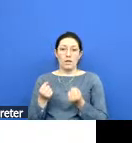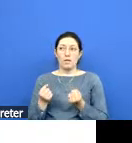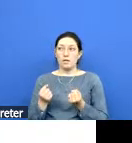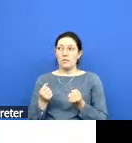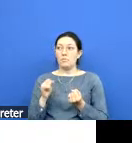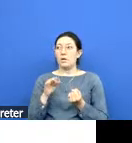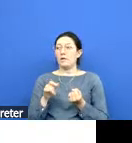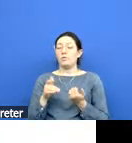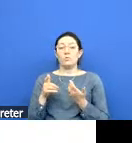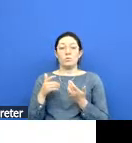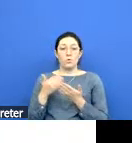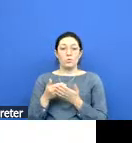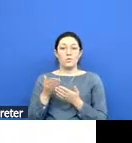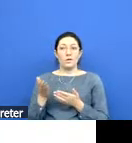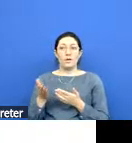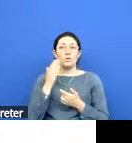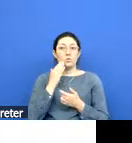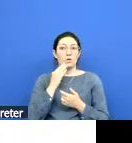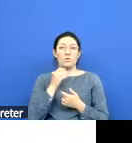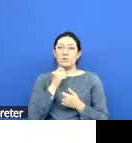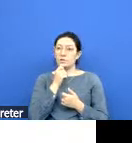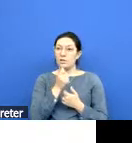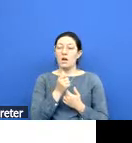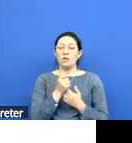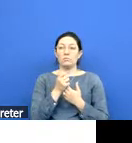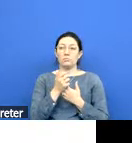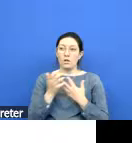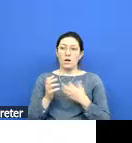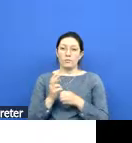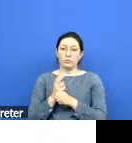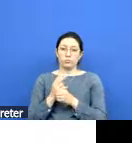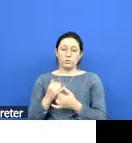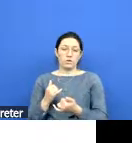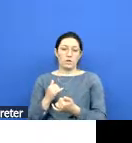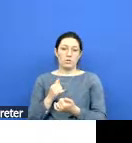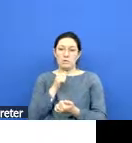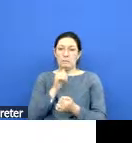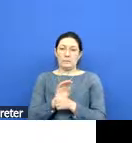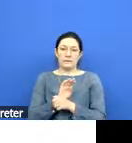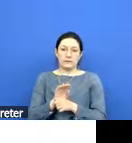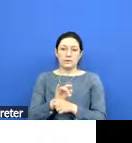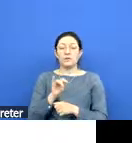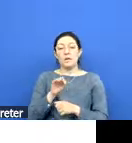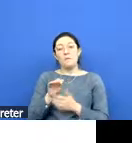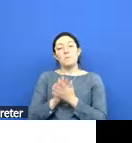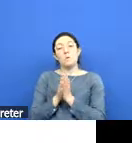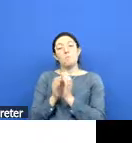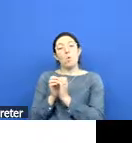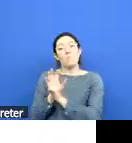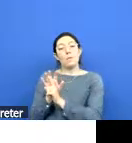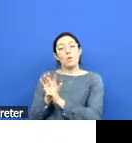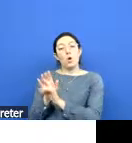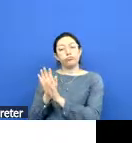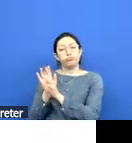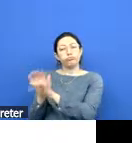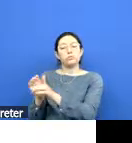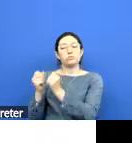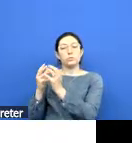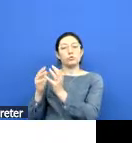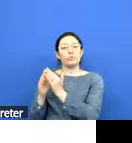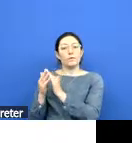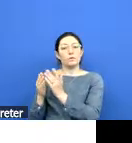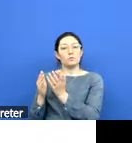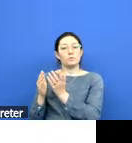lives there knows, it's not an intensive use right now. So if they go to a more intensive use and it's going to generate a bunch of traffic,